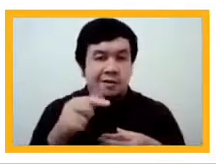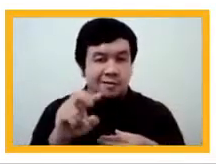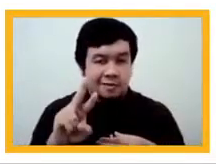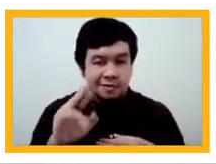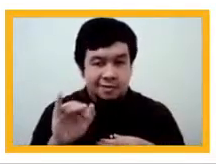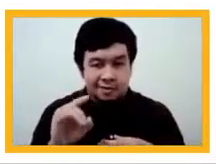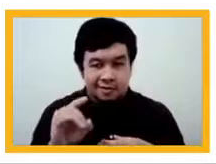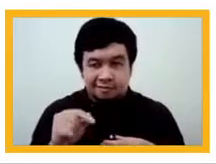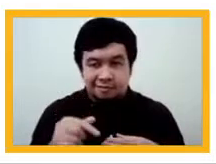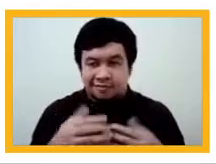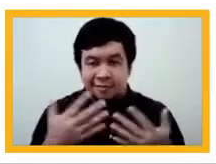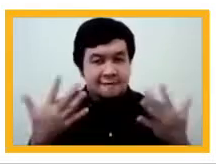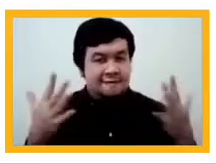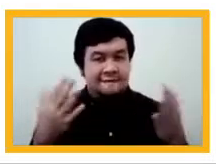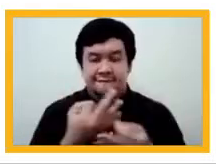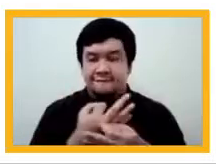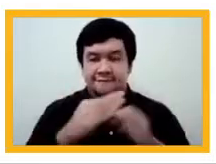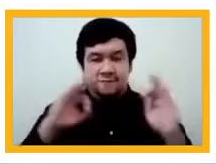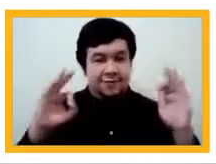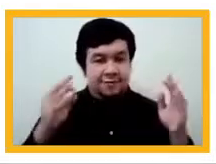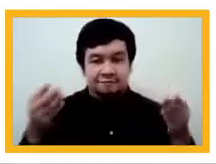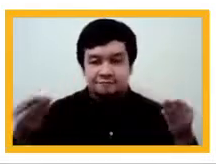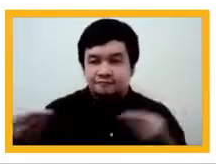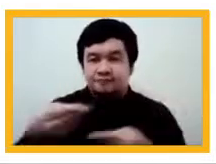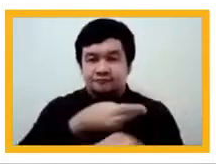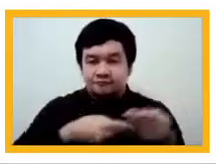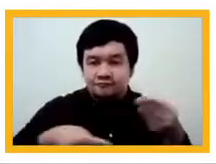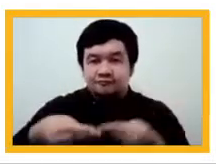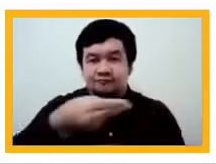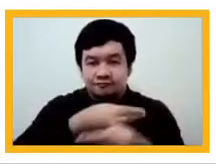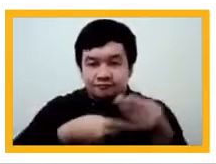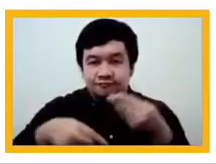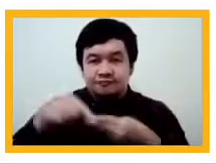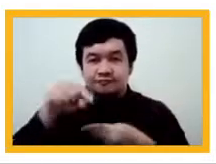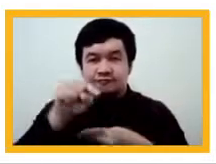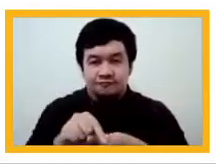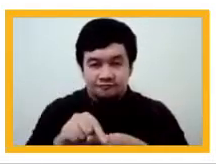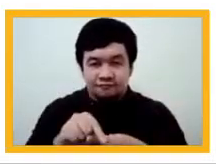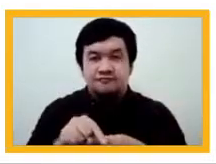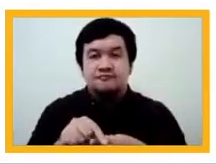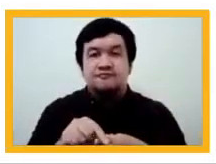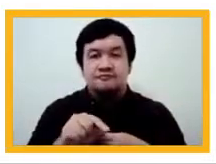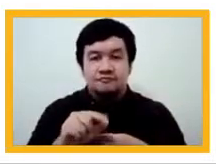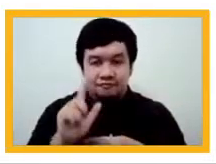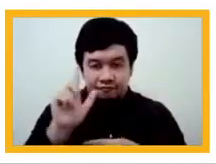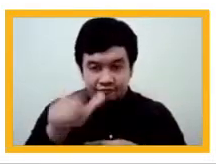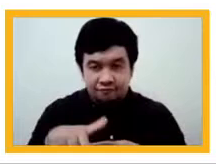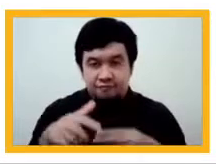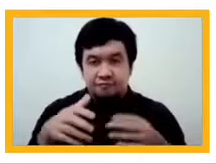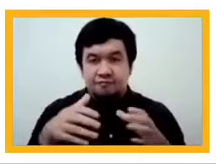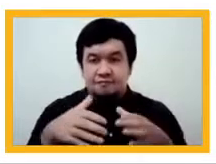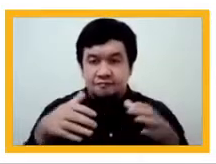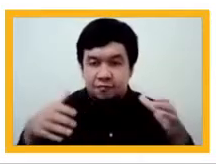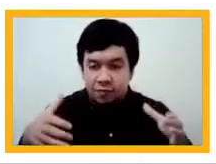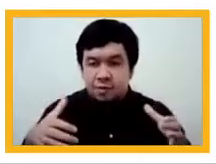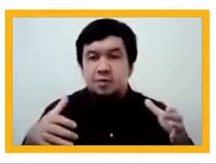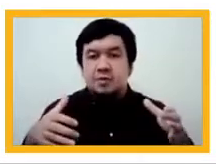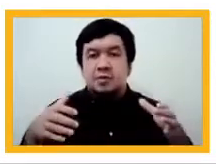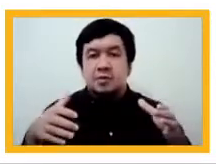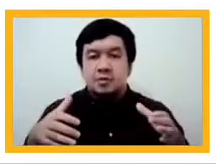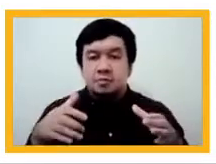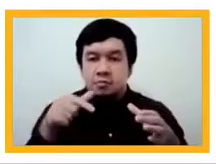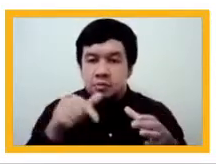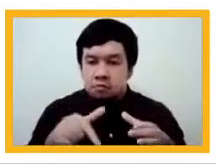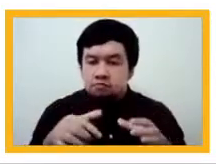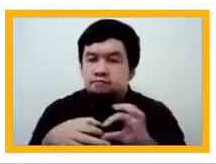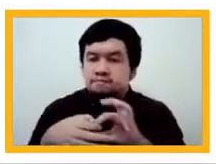However, there now existed a huge working class who were united through worker